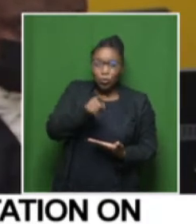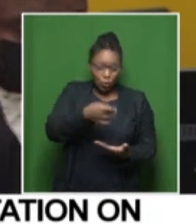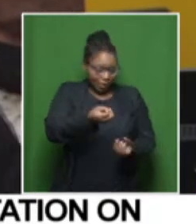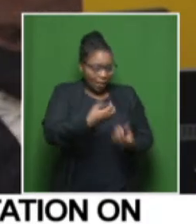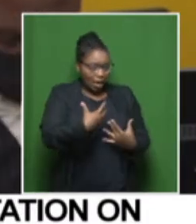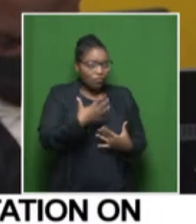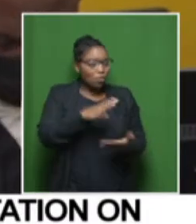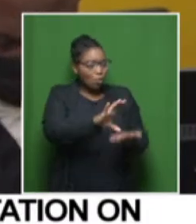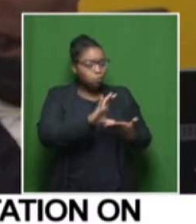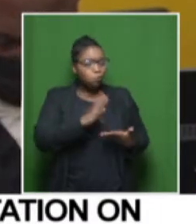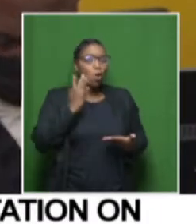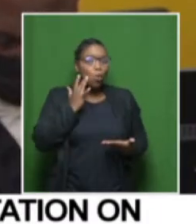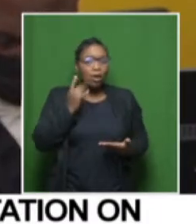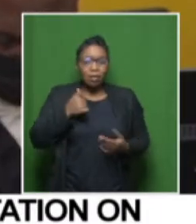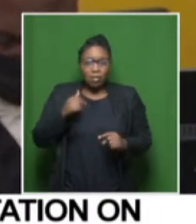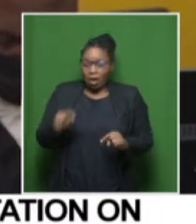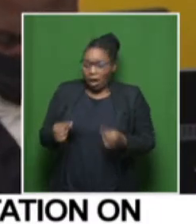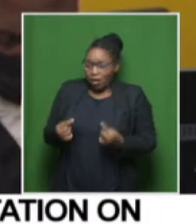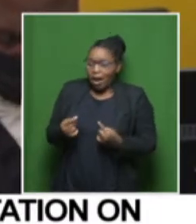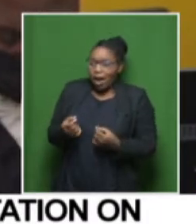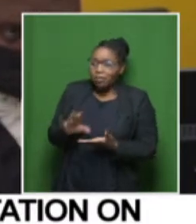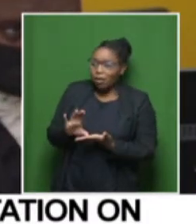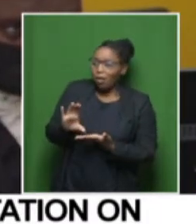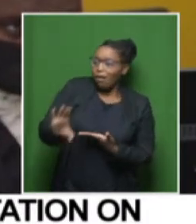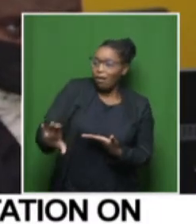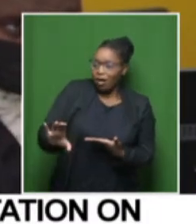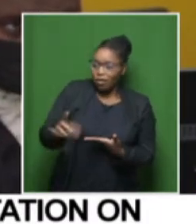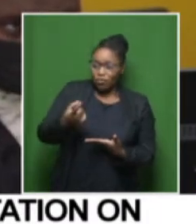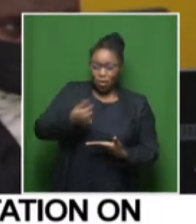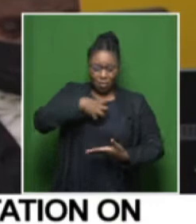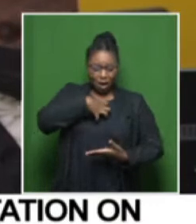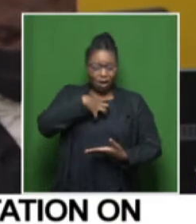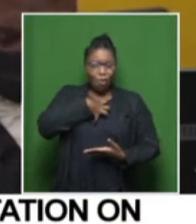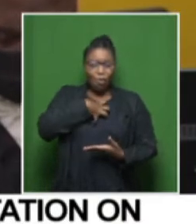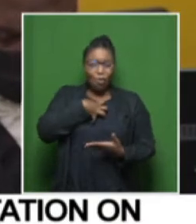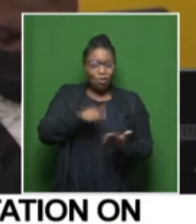you money from your own pension fund. Your own pension fund has got its own trustees.